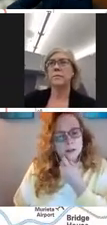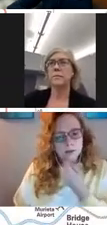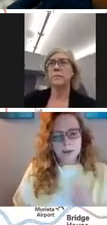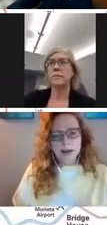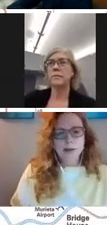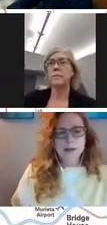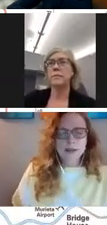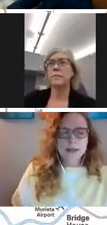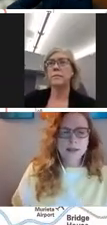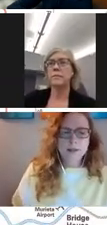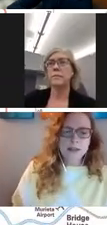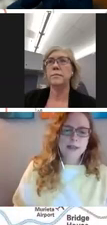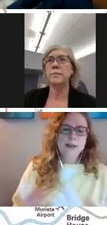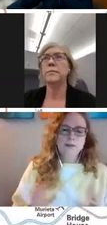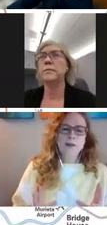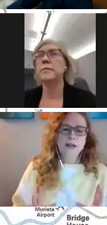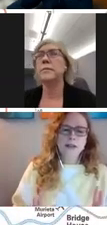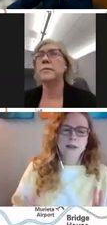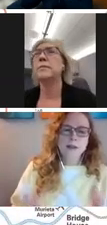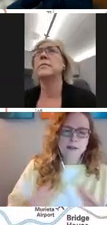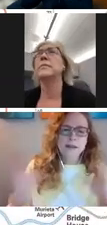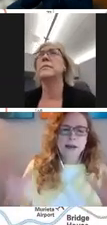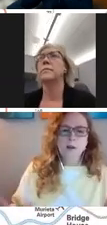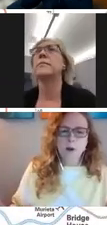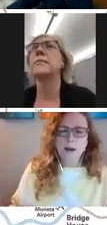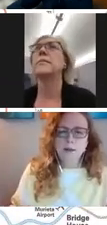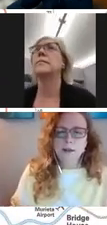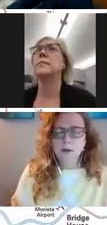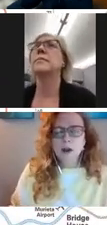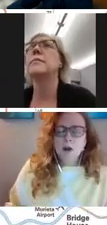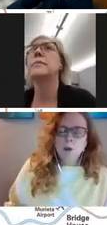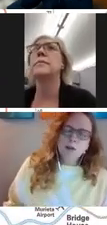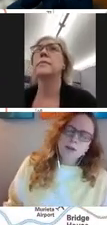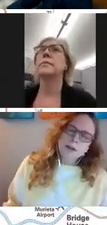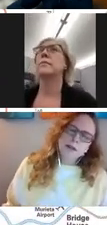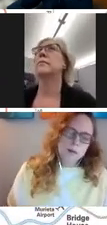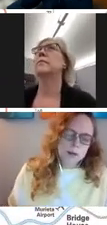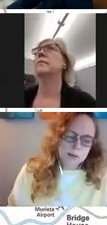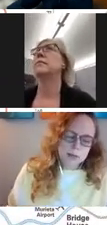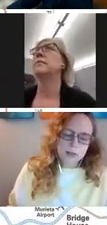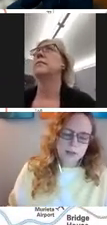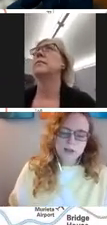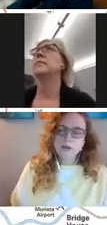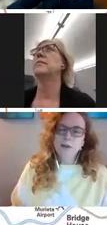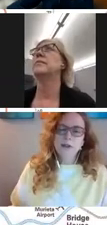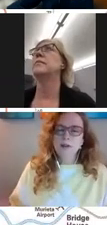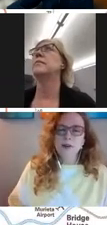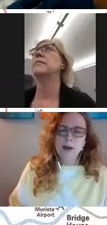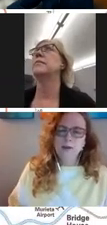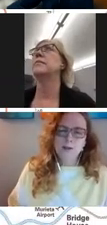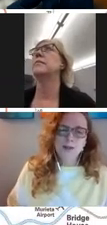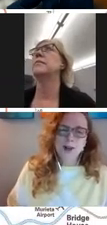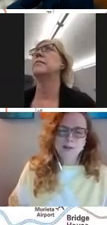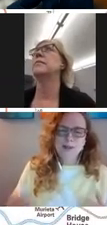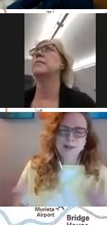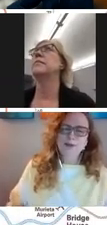I realize, though, for Pathways, it's very city-focused, and this is countywide. So one of the things I wanted to mention, too, is all of